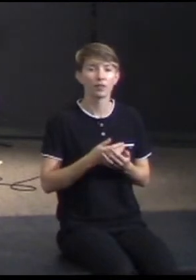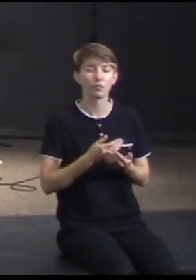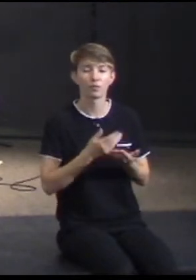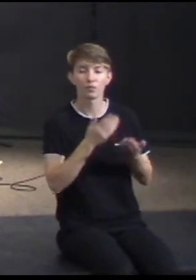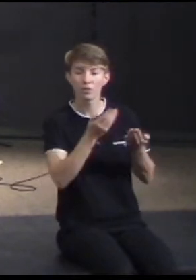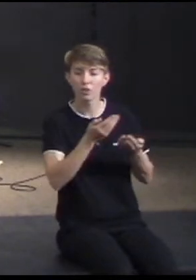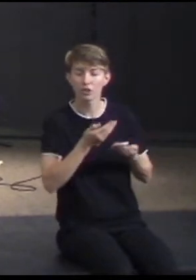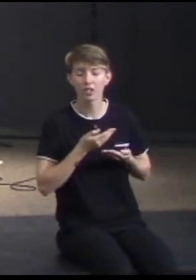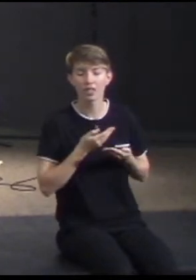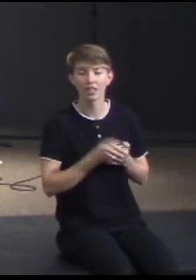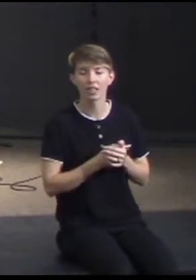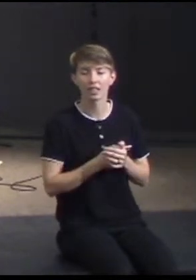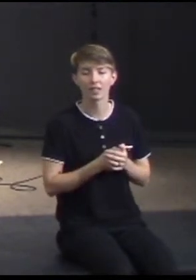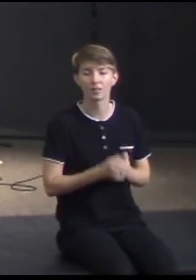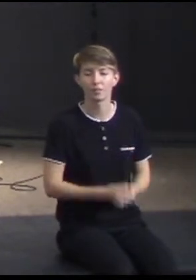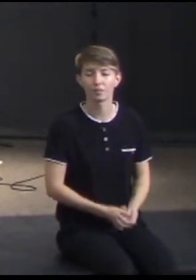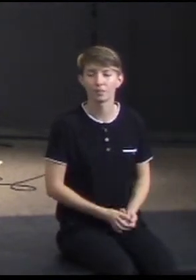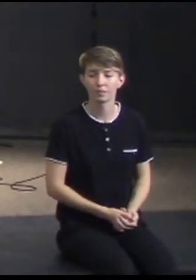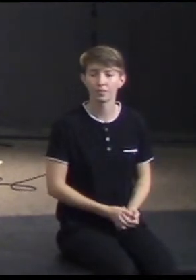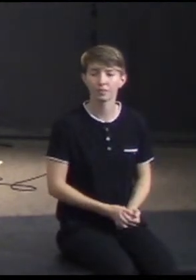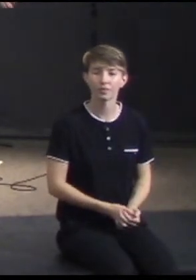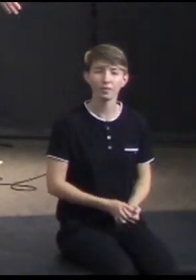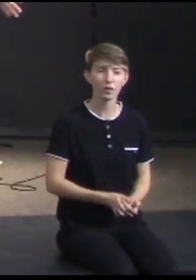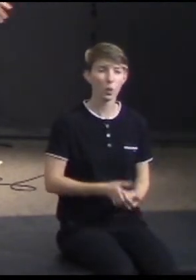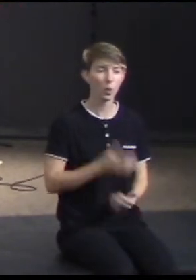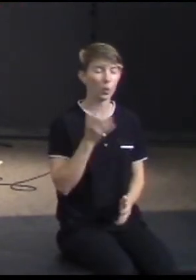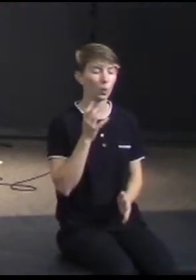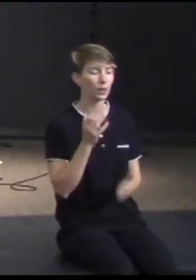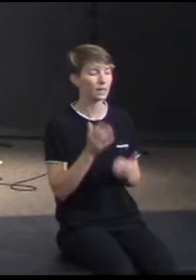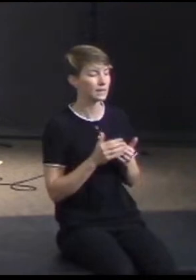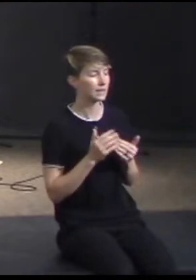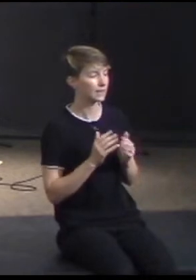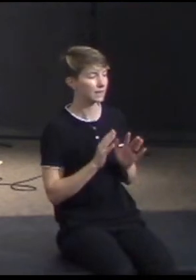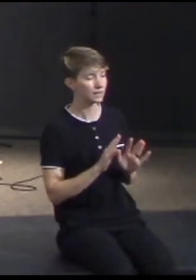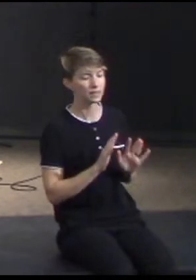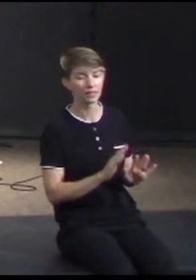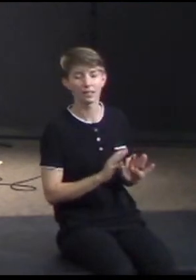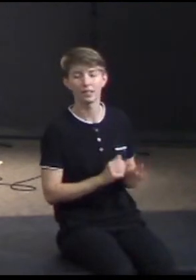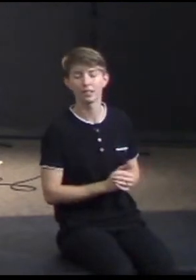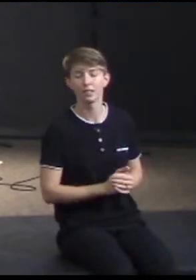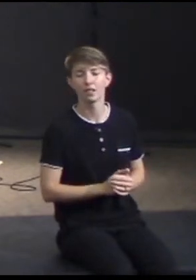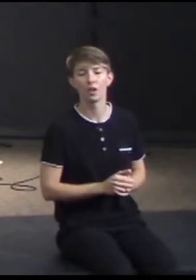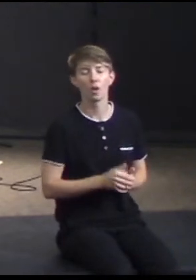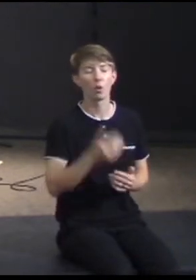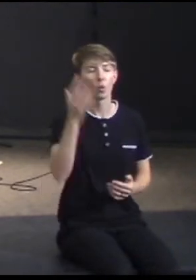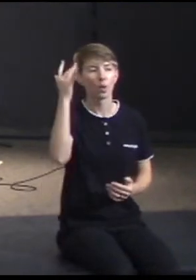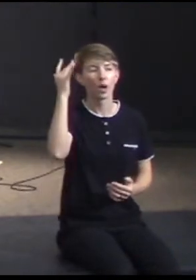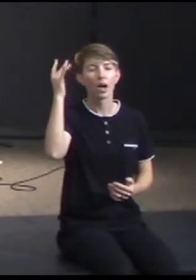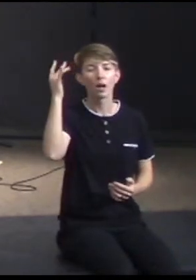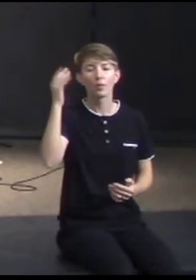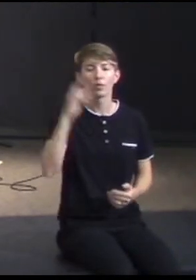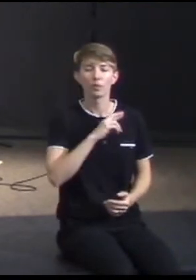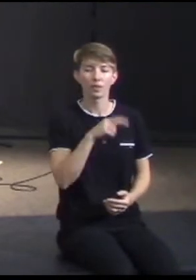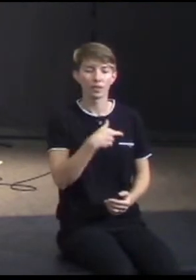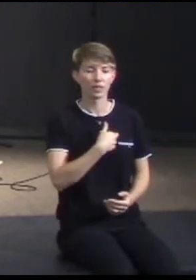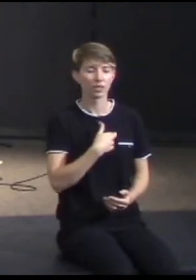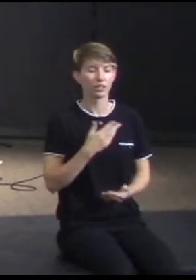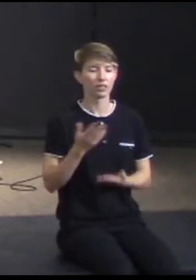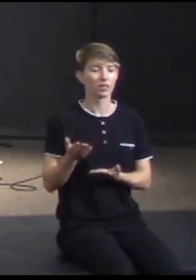vipers. It's like, whoa, easy, easy. Why would the religious be there?